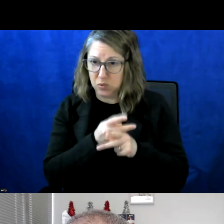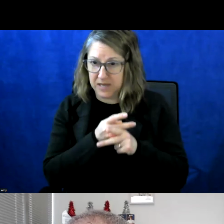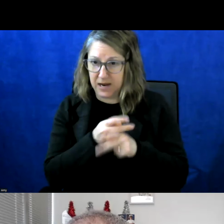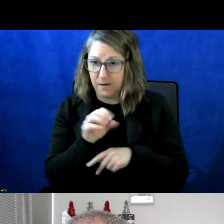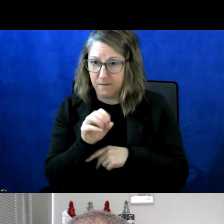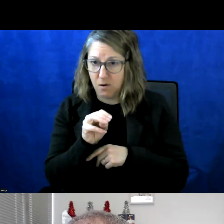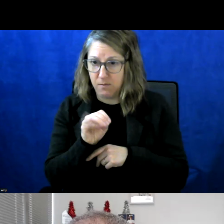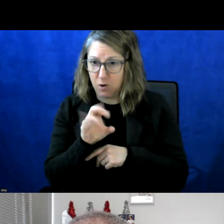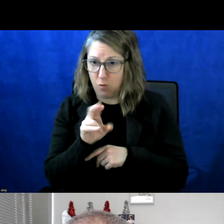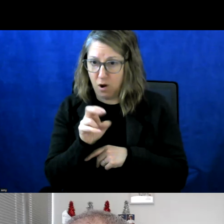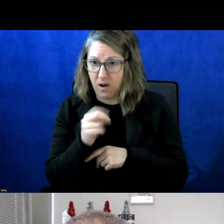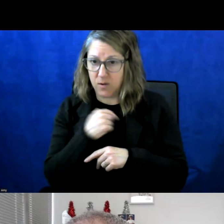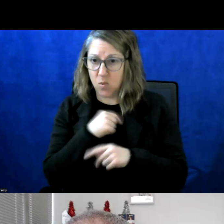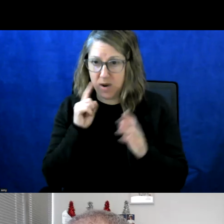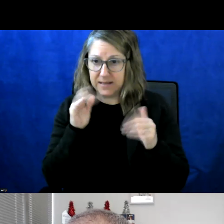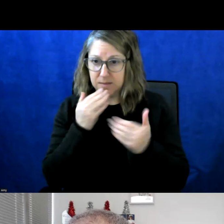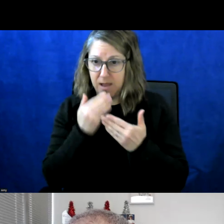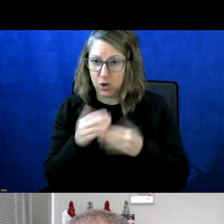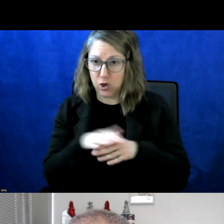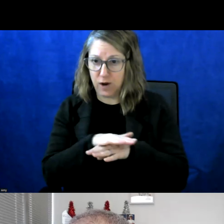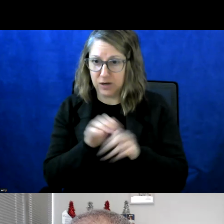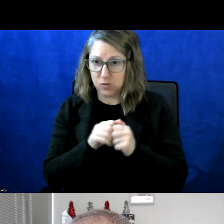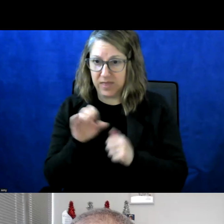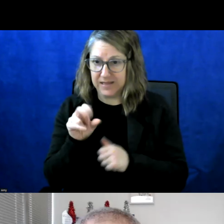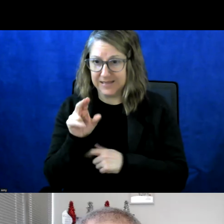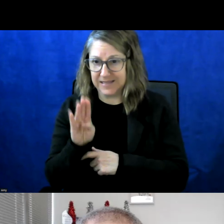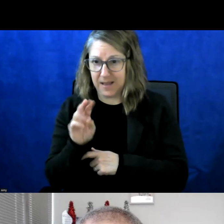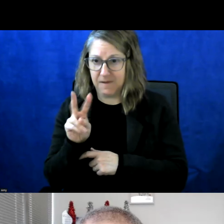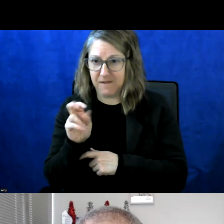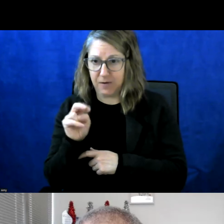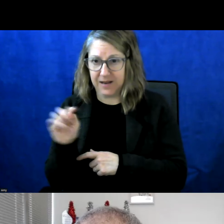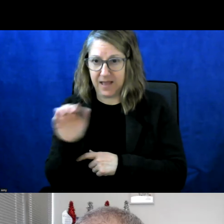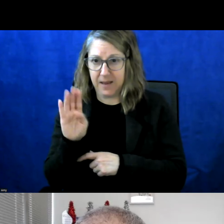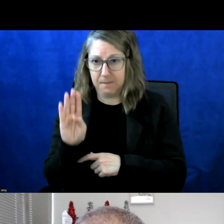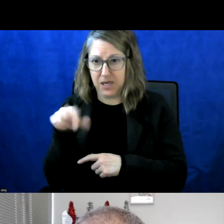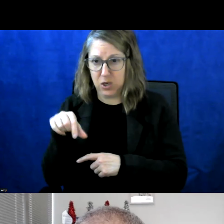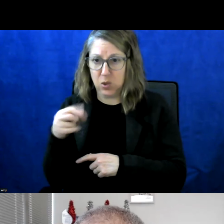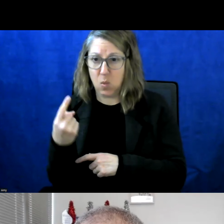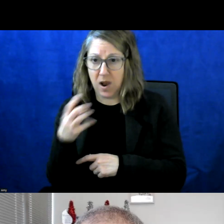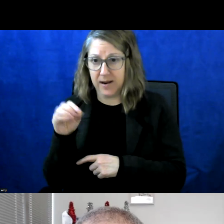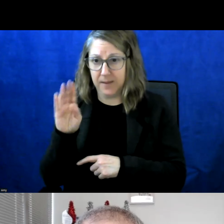so we expect good coverage with the subvariants like BQ1 and BQ11.